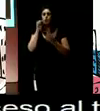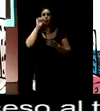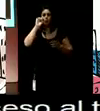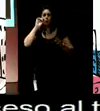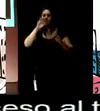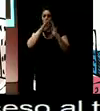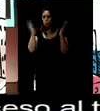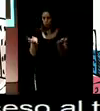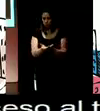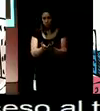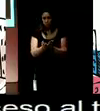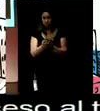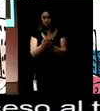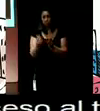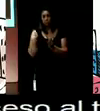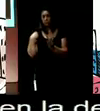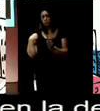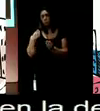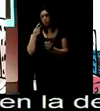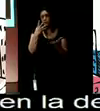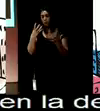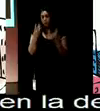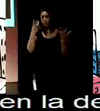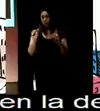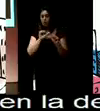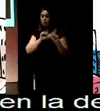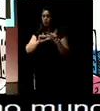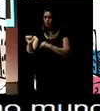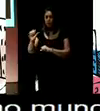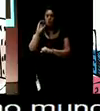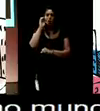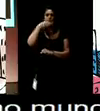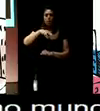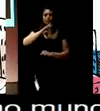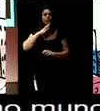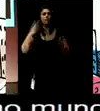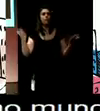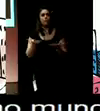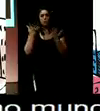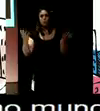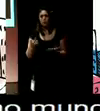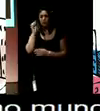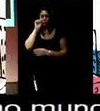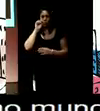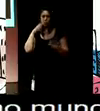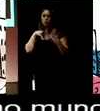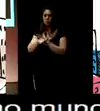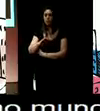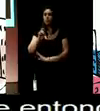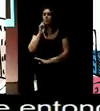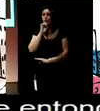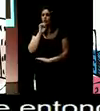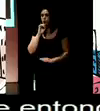on World Tourism, and ever since the WTO has promoted accessible tourism for